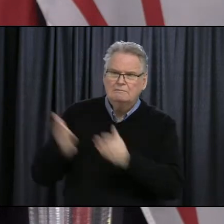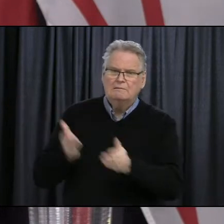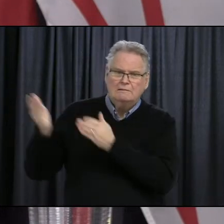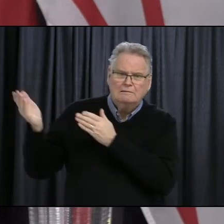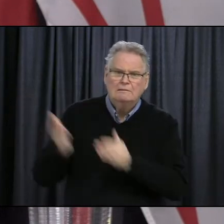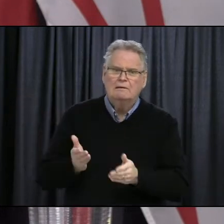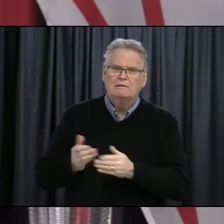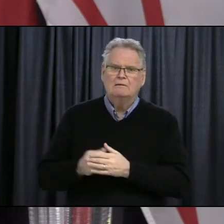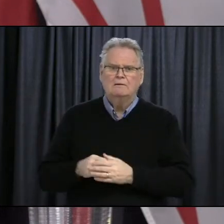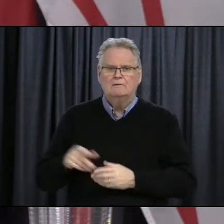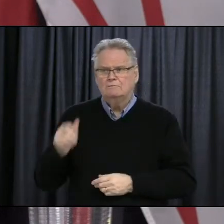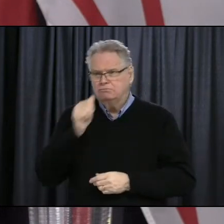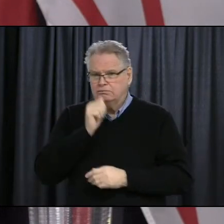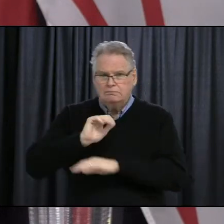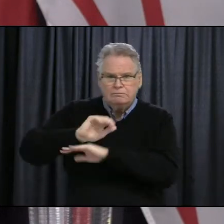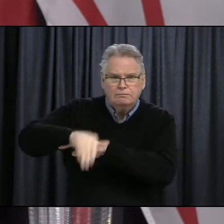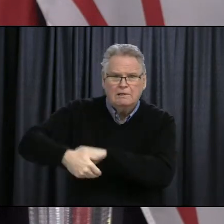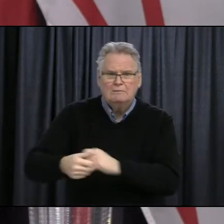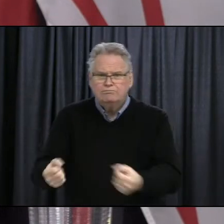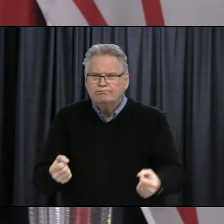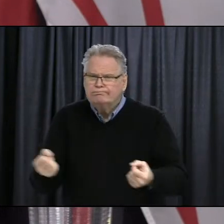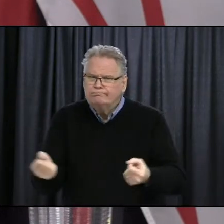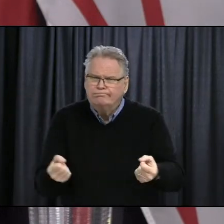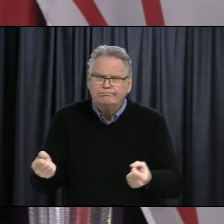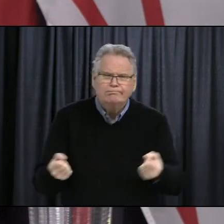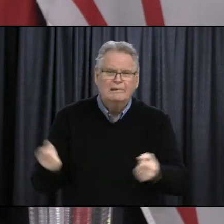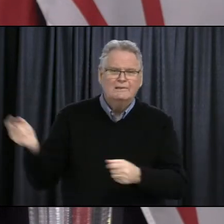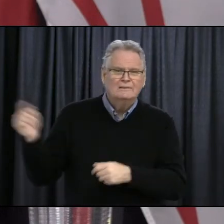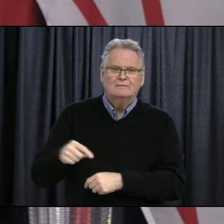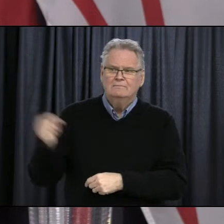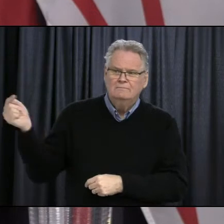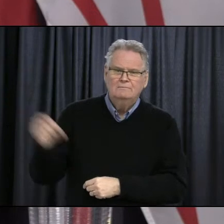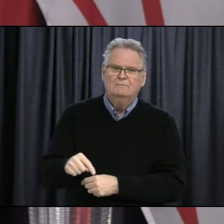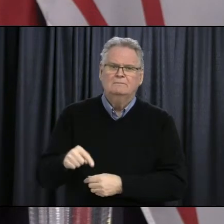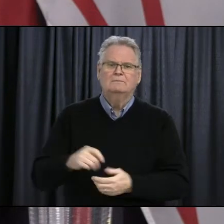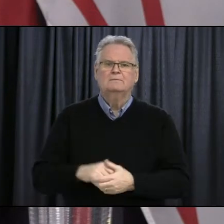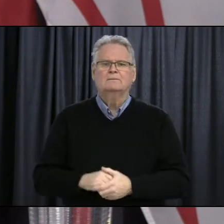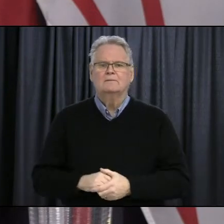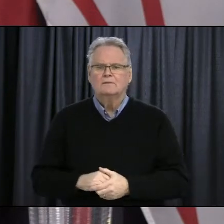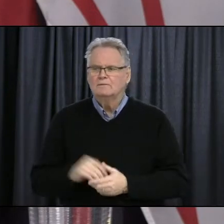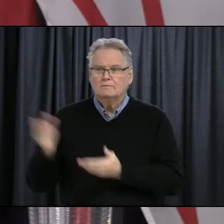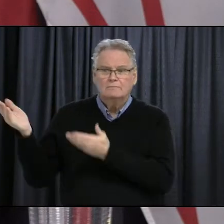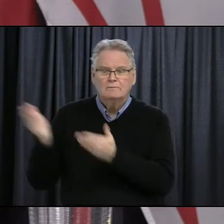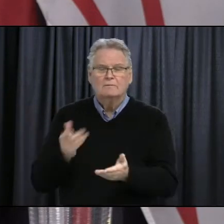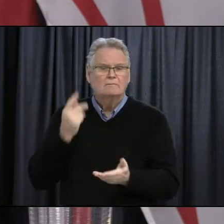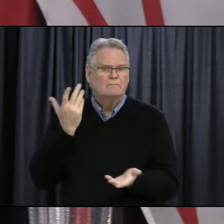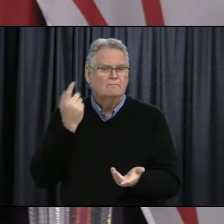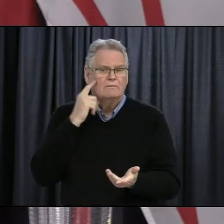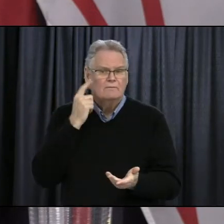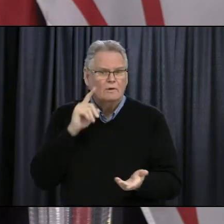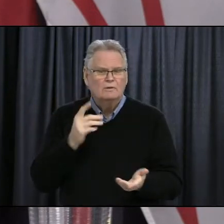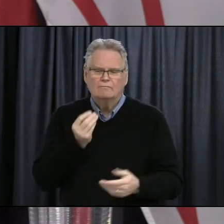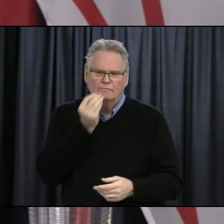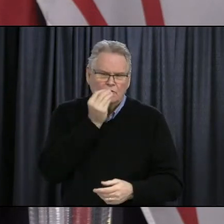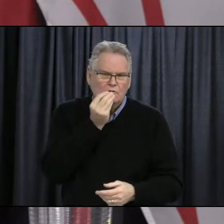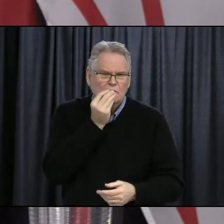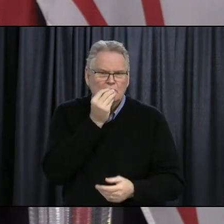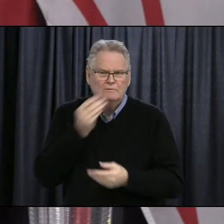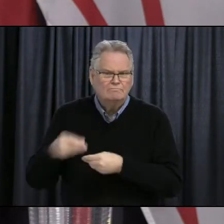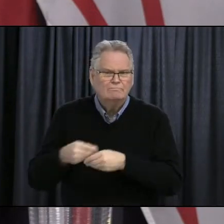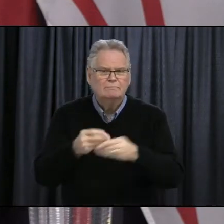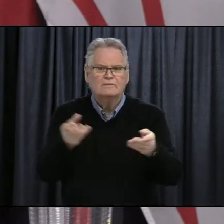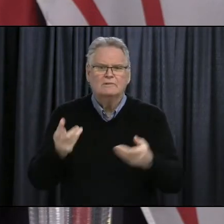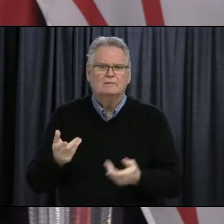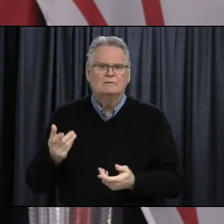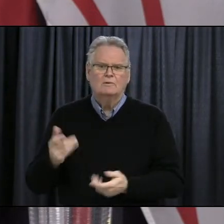Gander, businesses and groups such as the Salvation Army have been providing food, beverages, and the facilities to keep them safe. Look